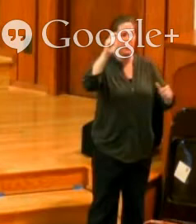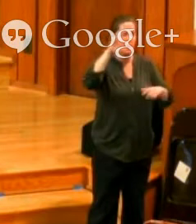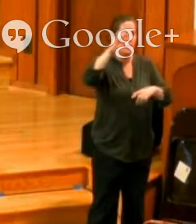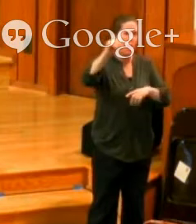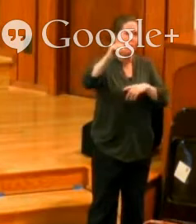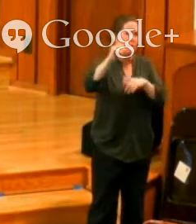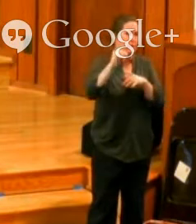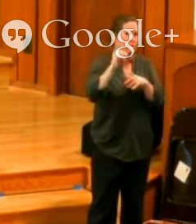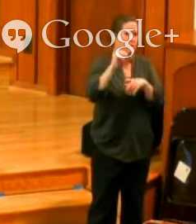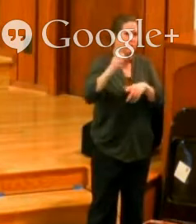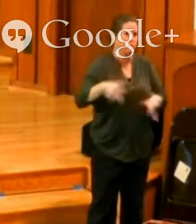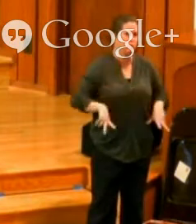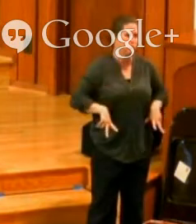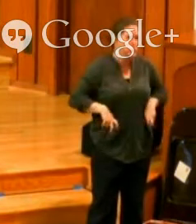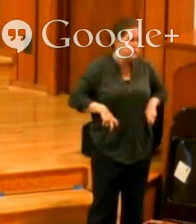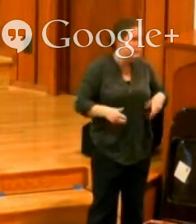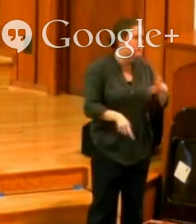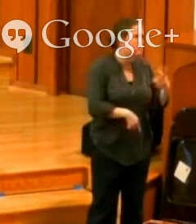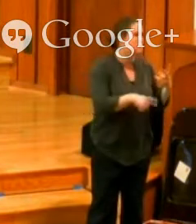We have